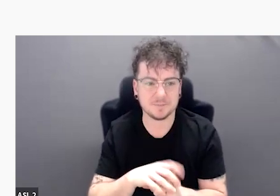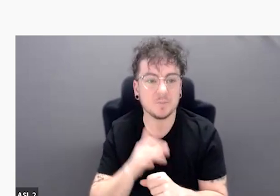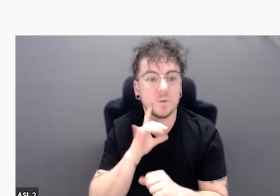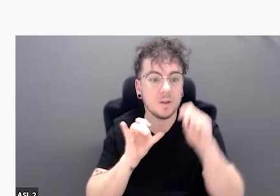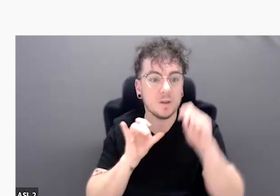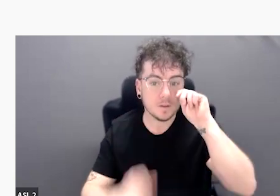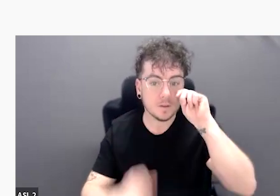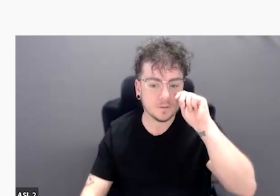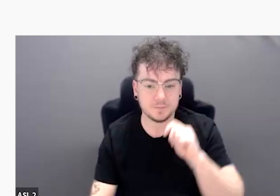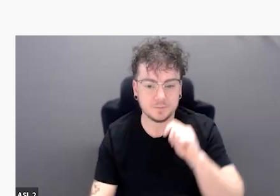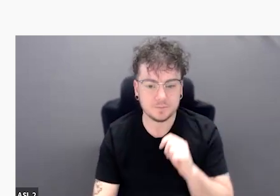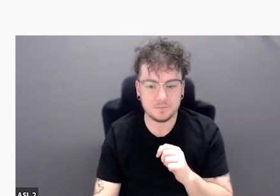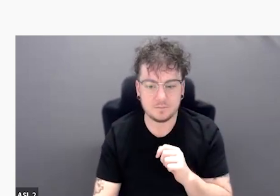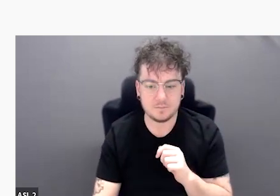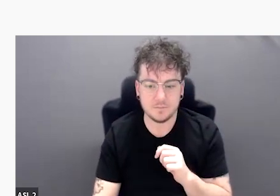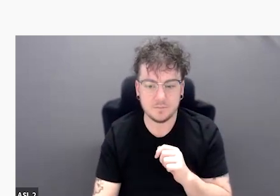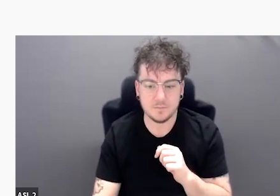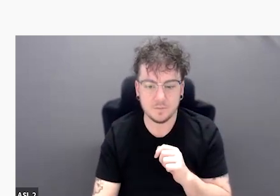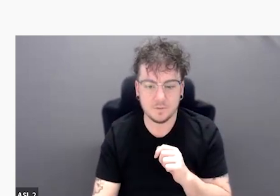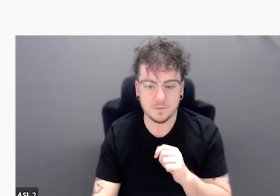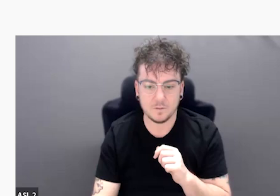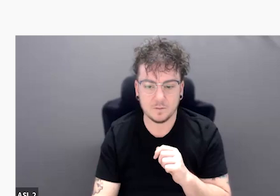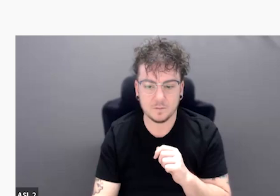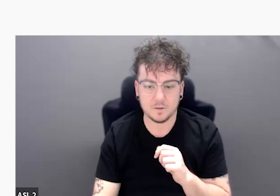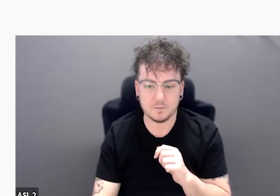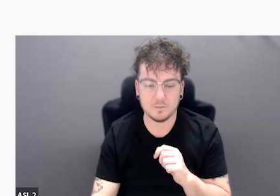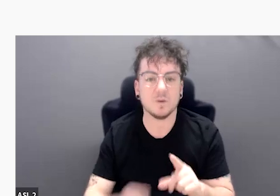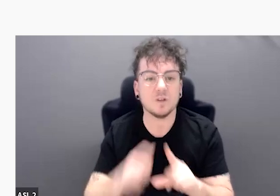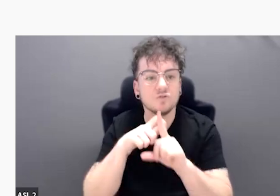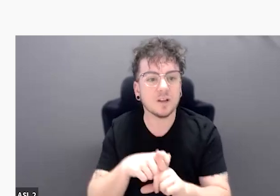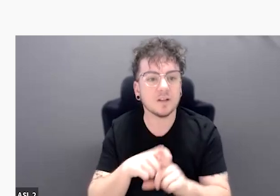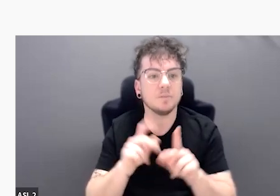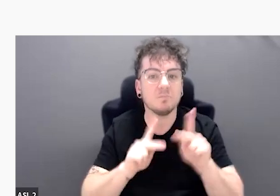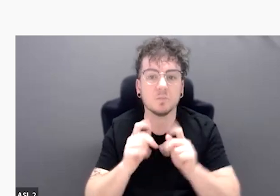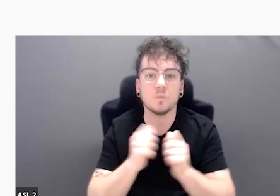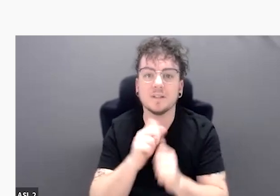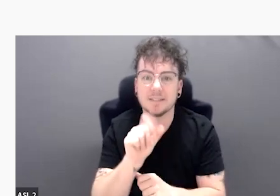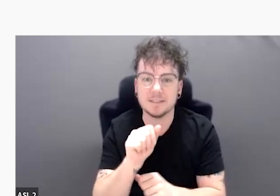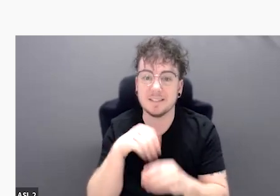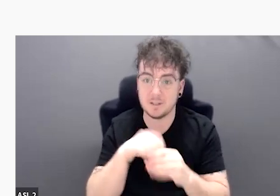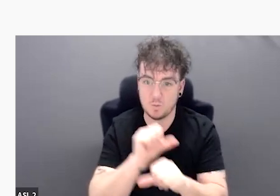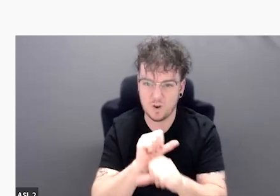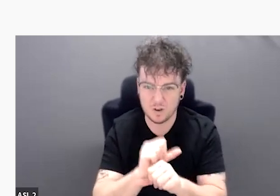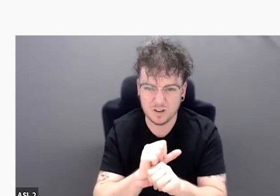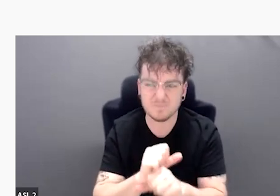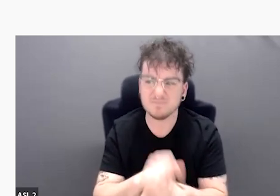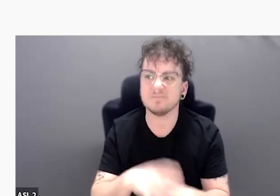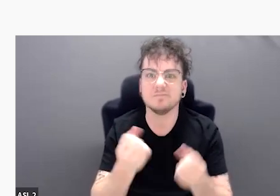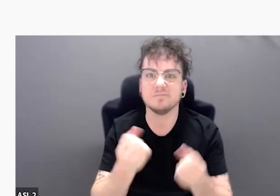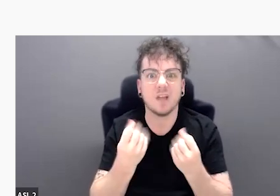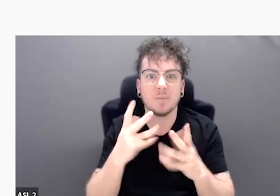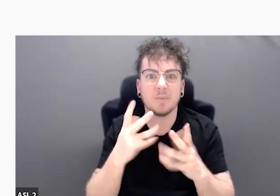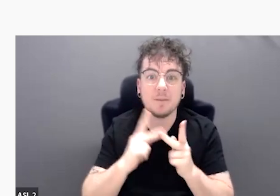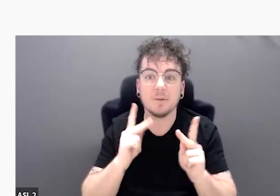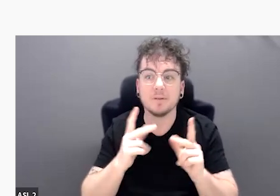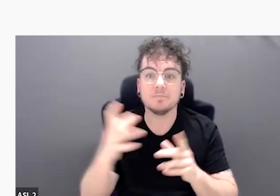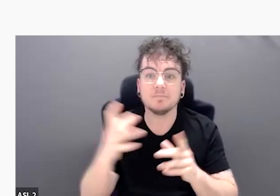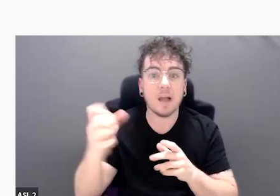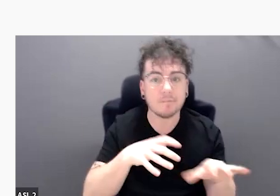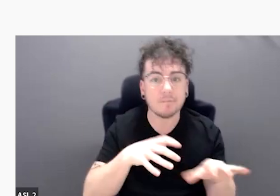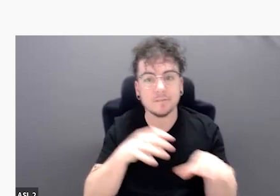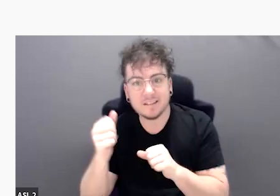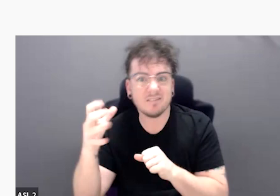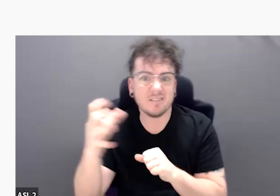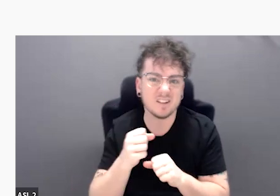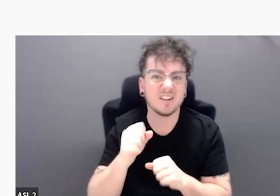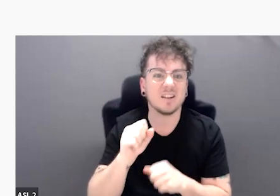disabilities in our workforce, turnover within this group, as well as applicant to hire data for candidates with